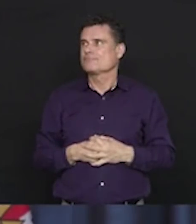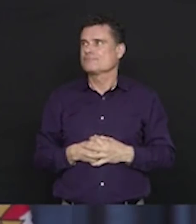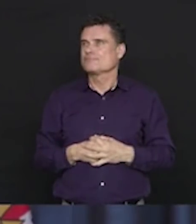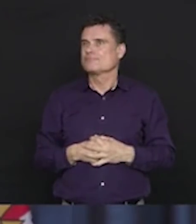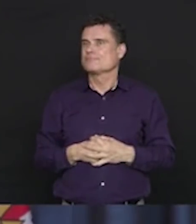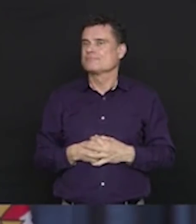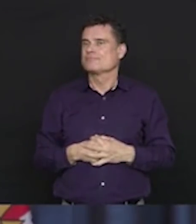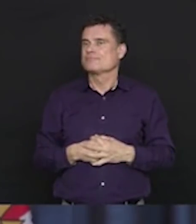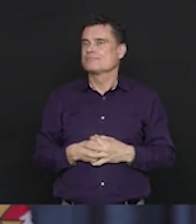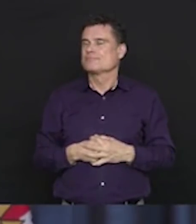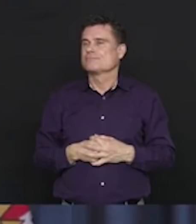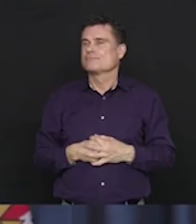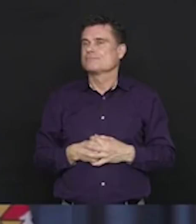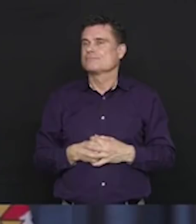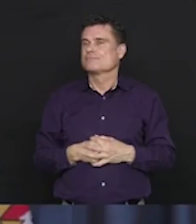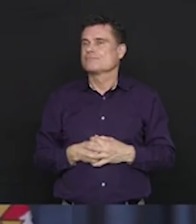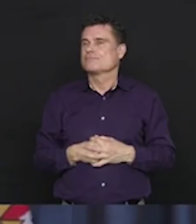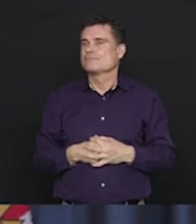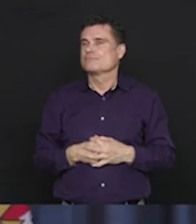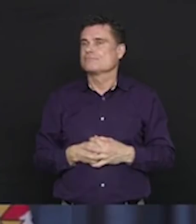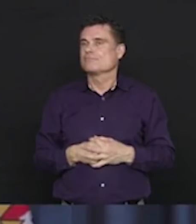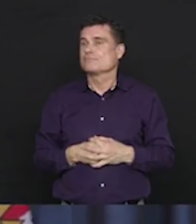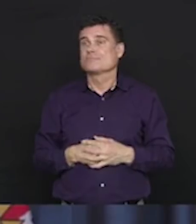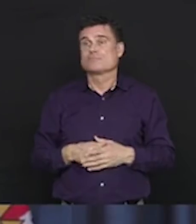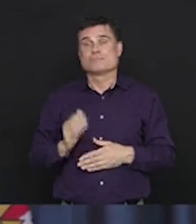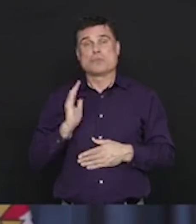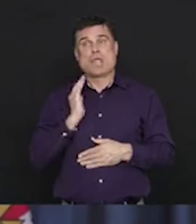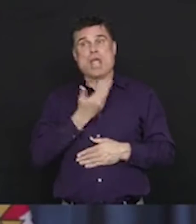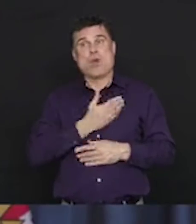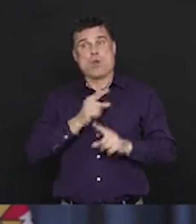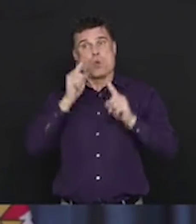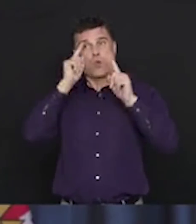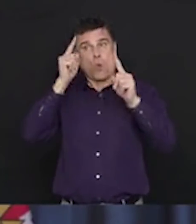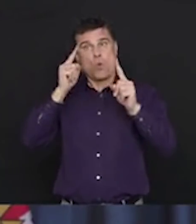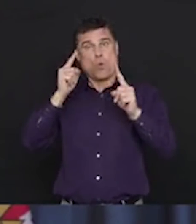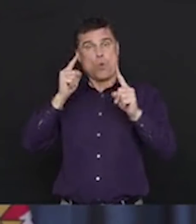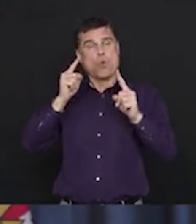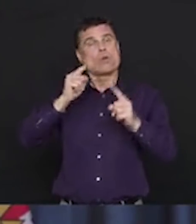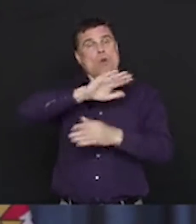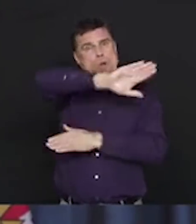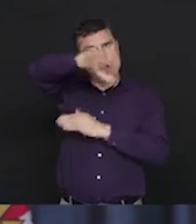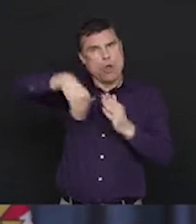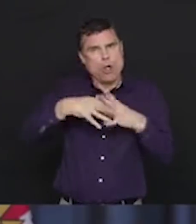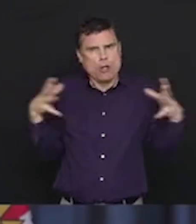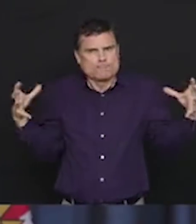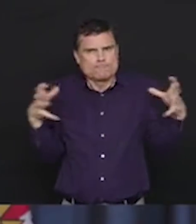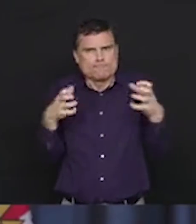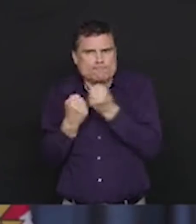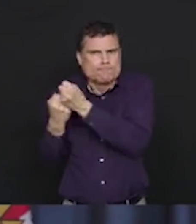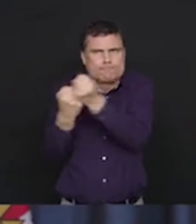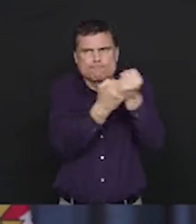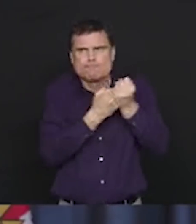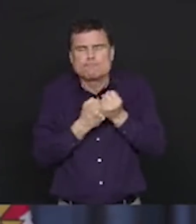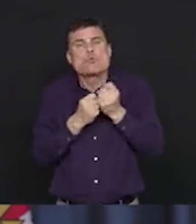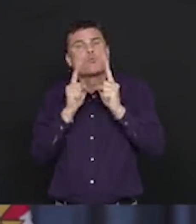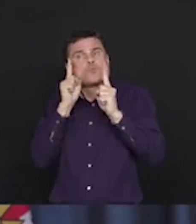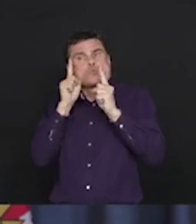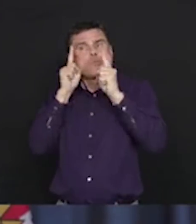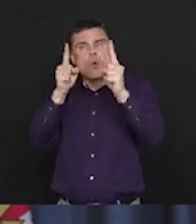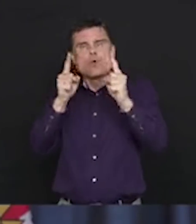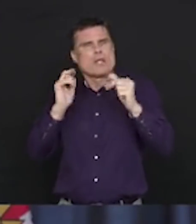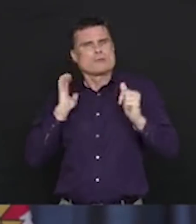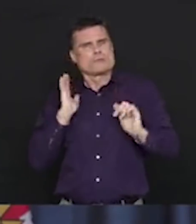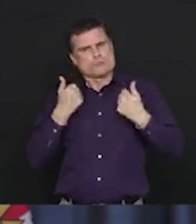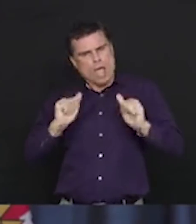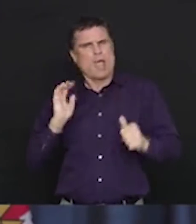as best as possible over the next few weeks. That will be a major challenge to face as well. How one moves from where we are